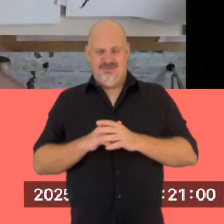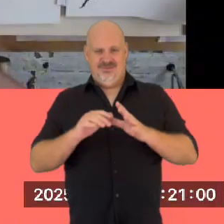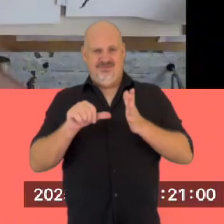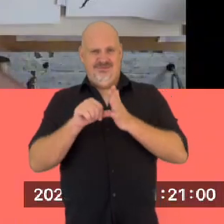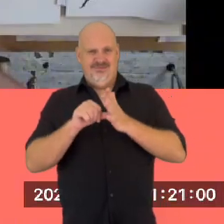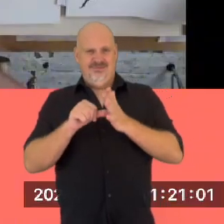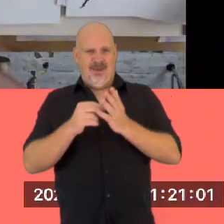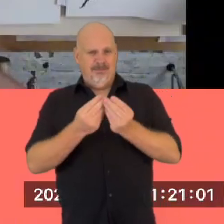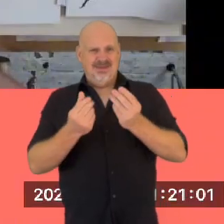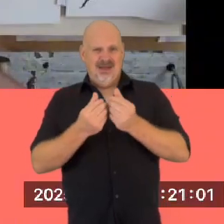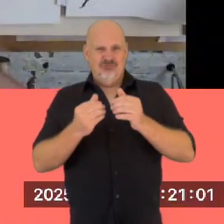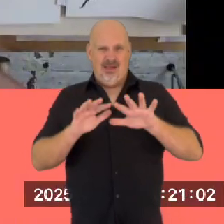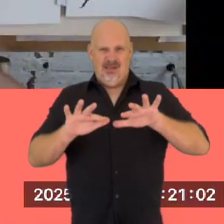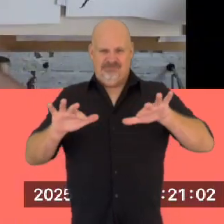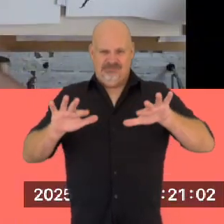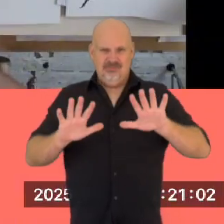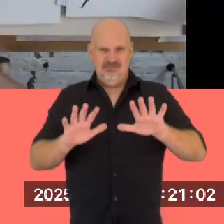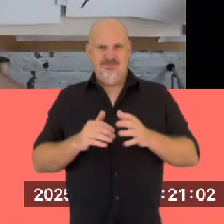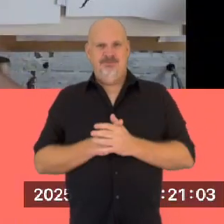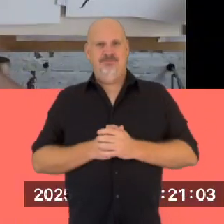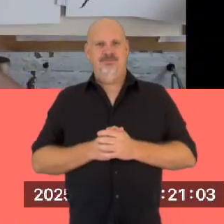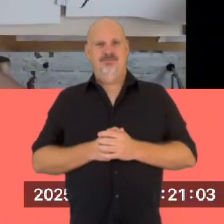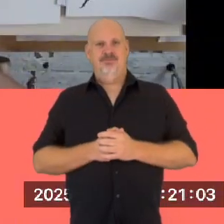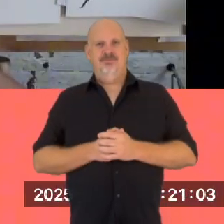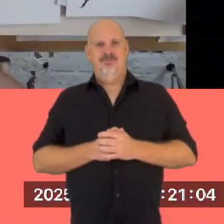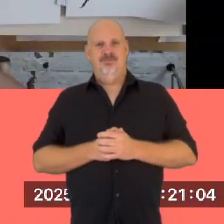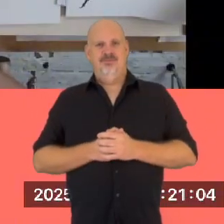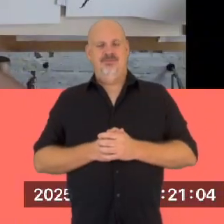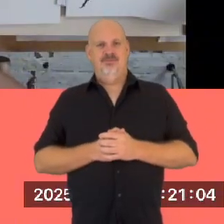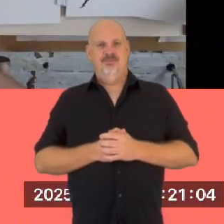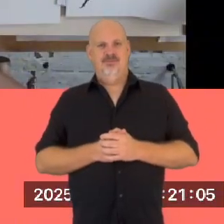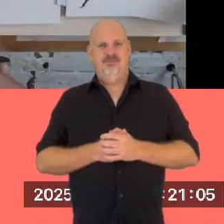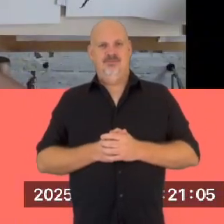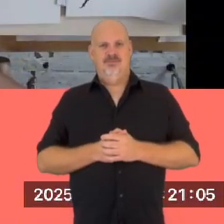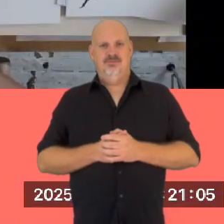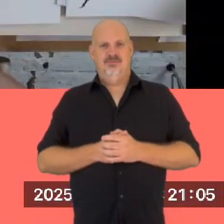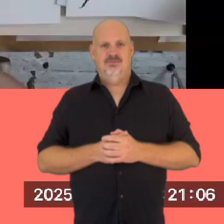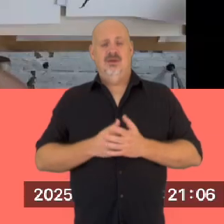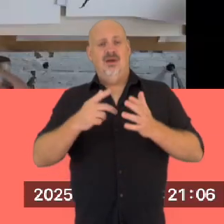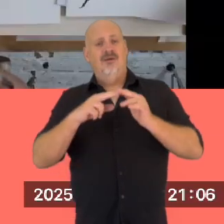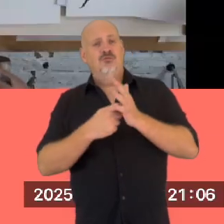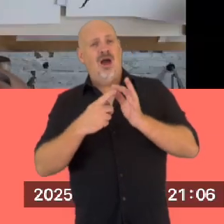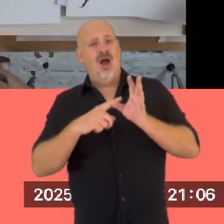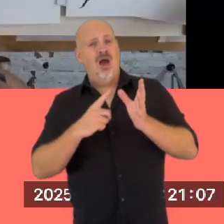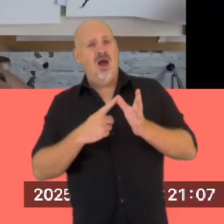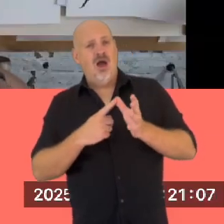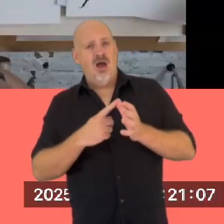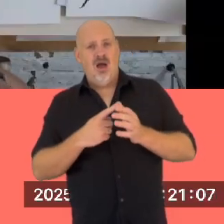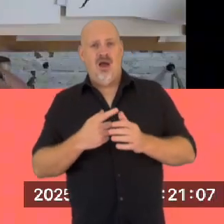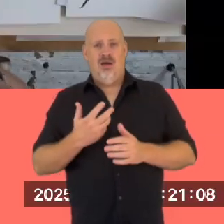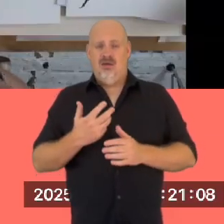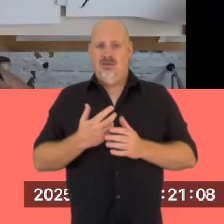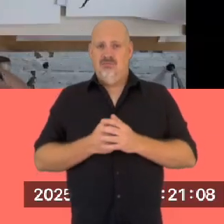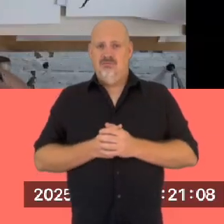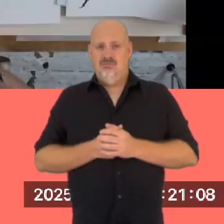brush. Very lucky to have these kind of materials. And I think, Freya,